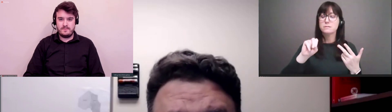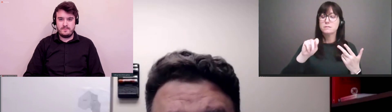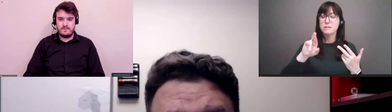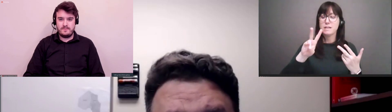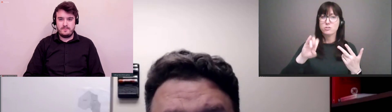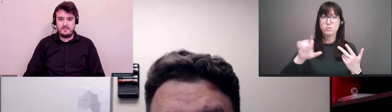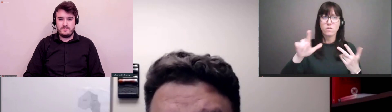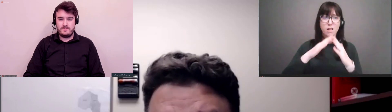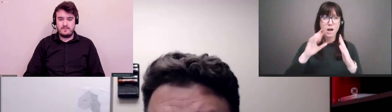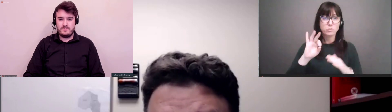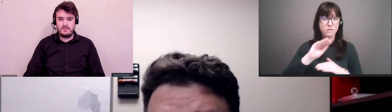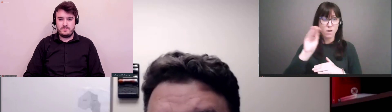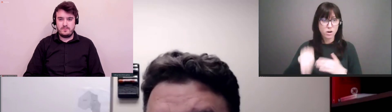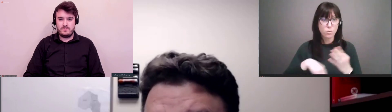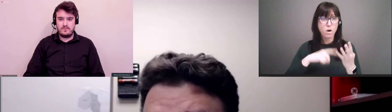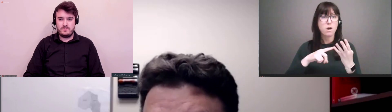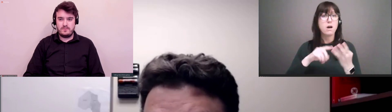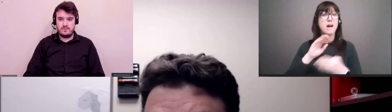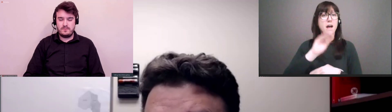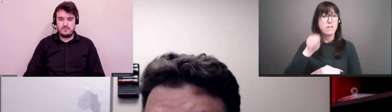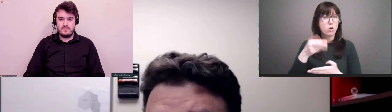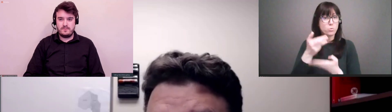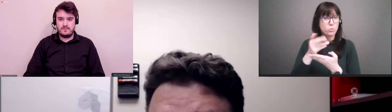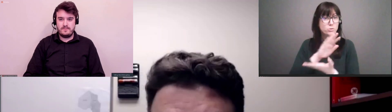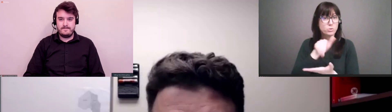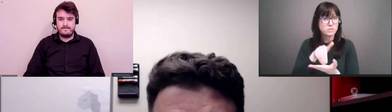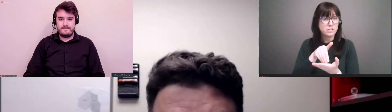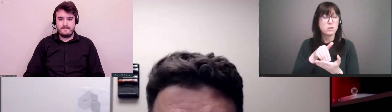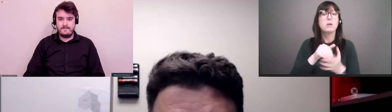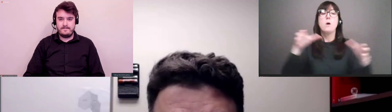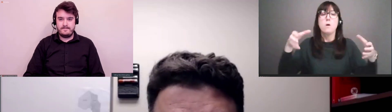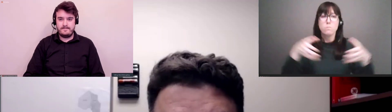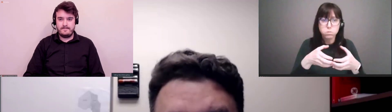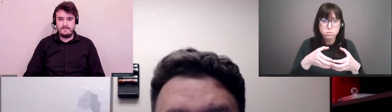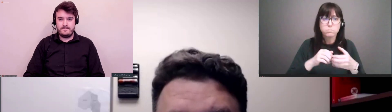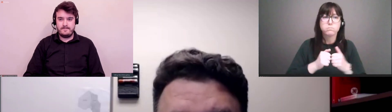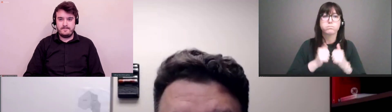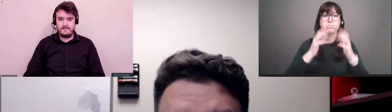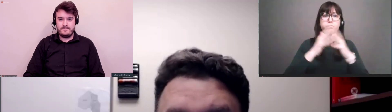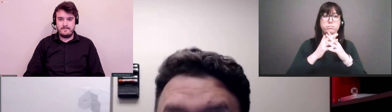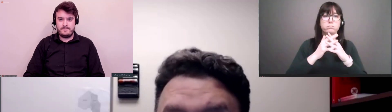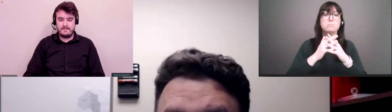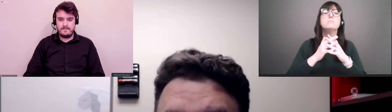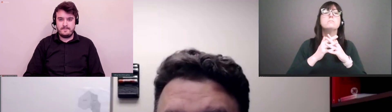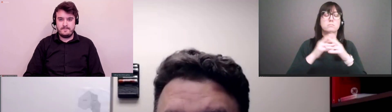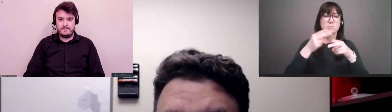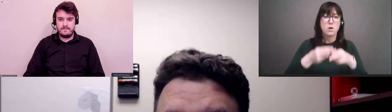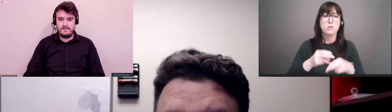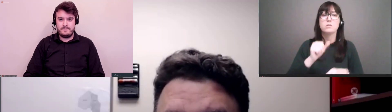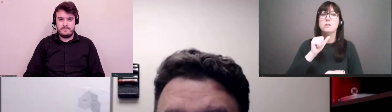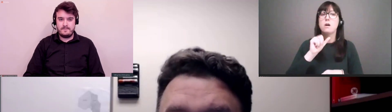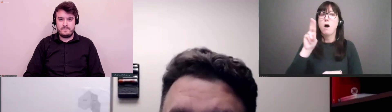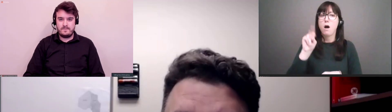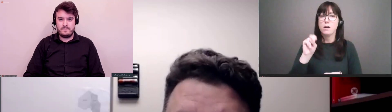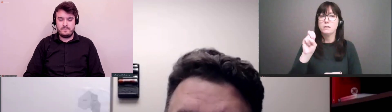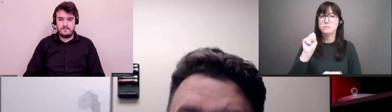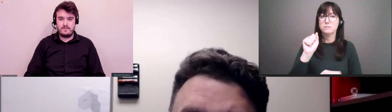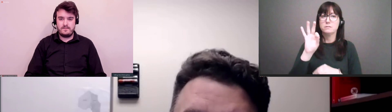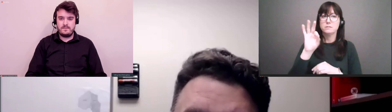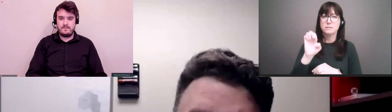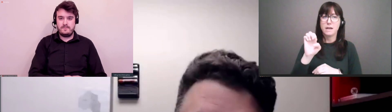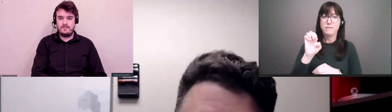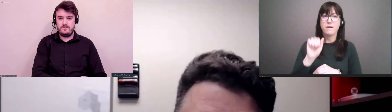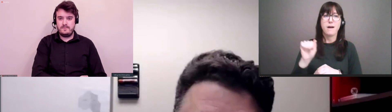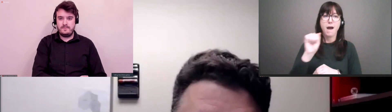Eastern Ottawa Resource Centre have teamed up to launch a new initiative called Unsafe at Home Ottawa, a text and